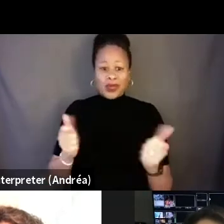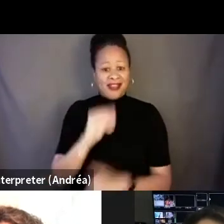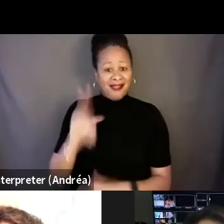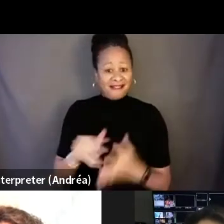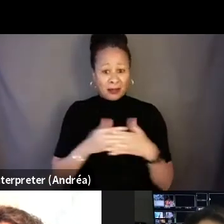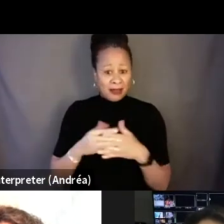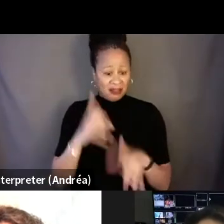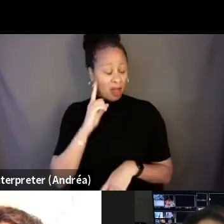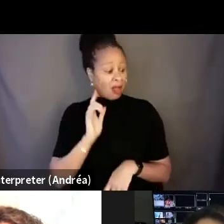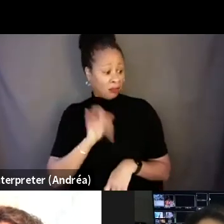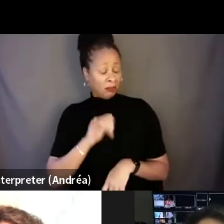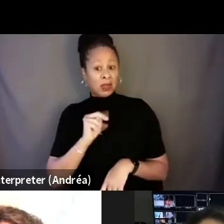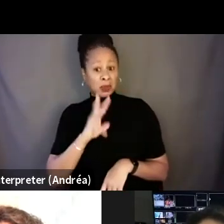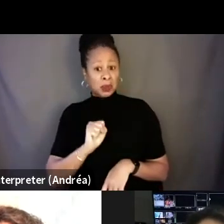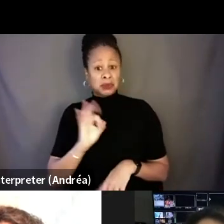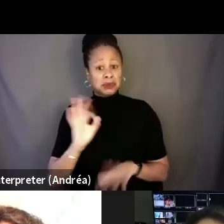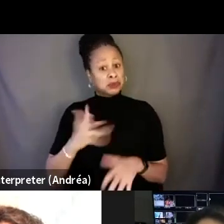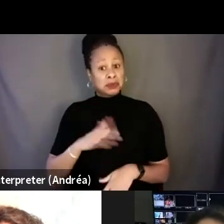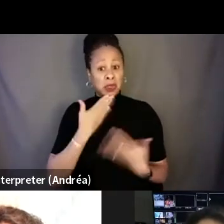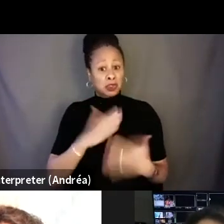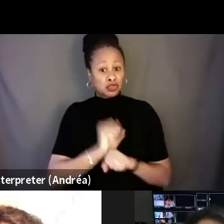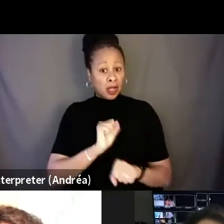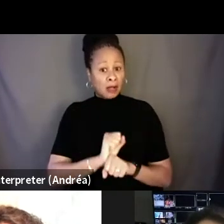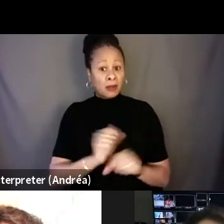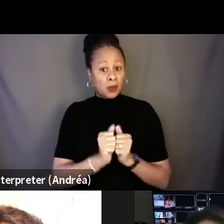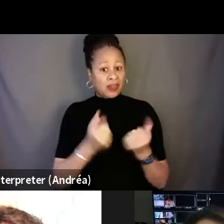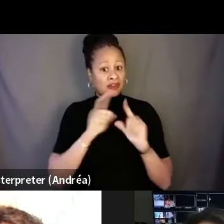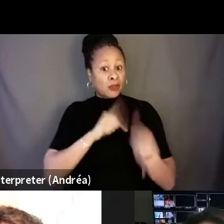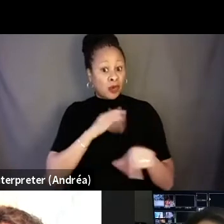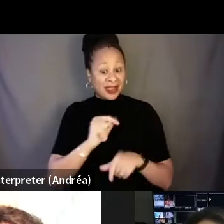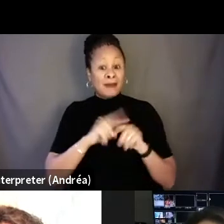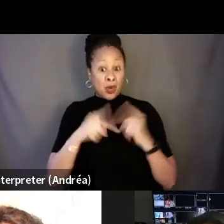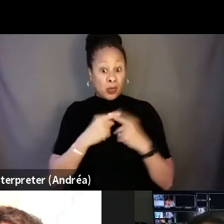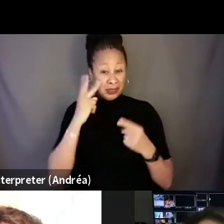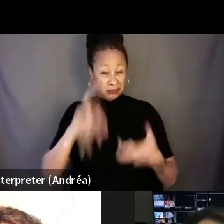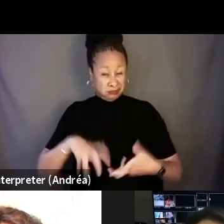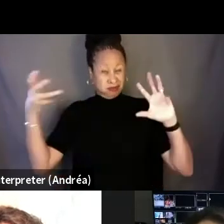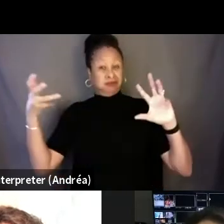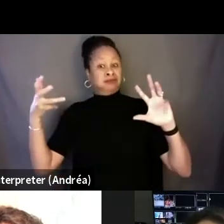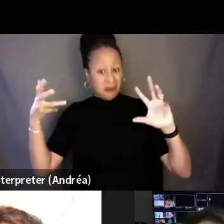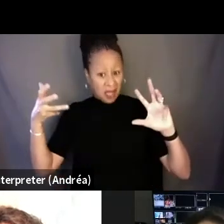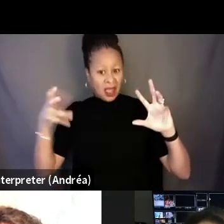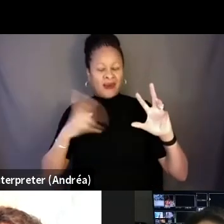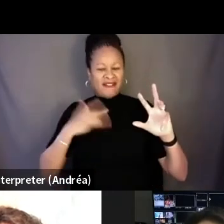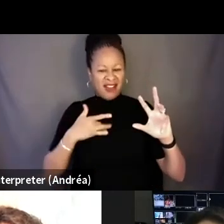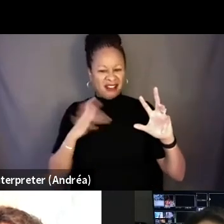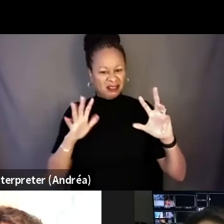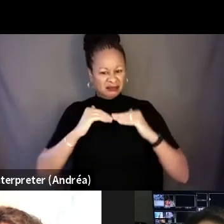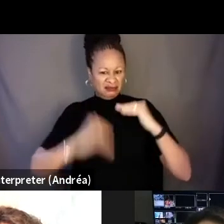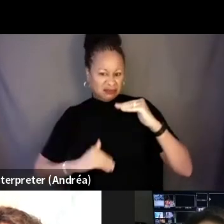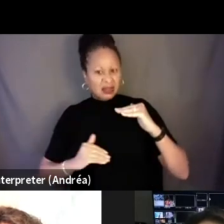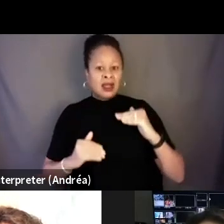that the news media did a good job. But when we saw unrest, maybe that's where we fell a little bit short